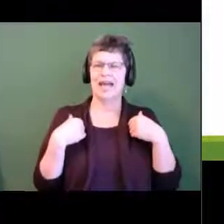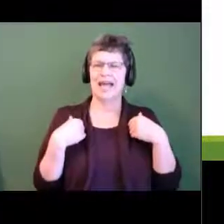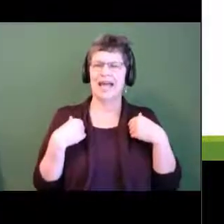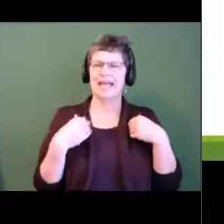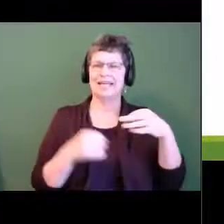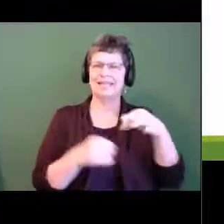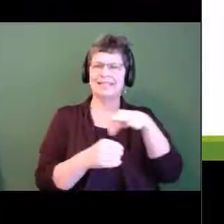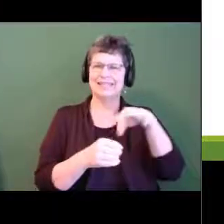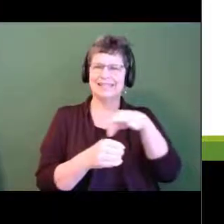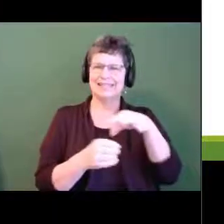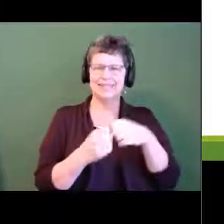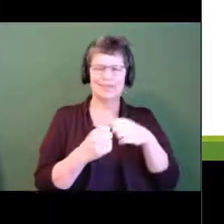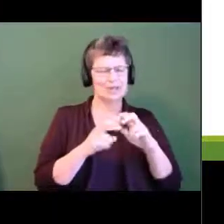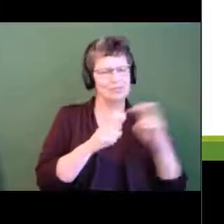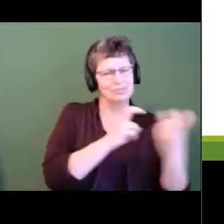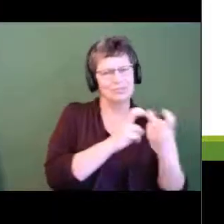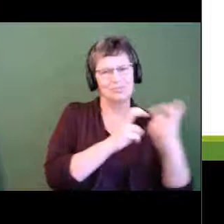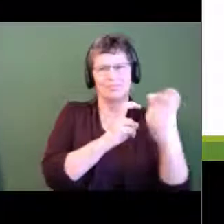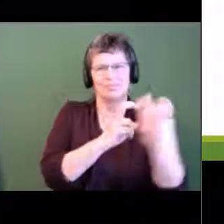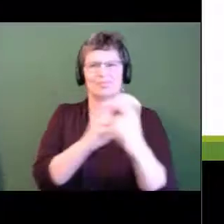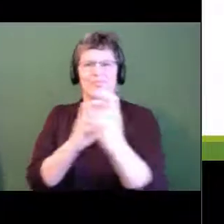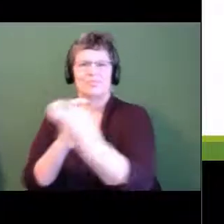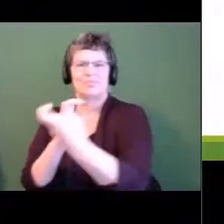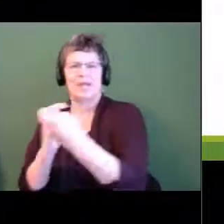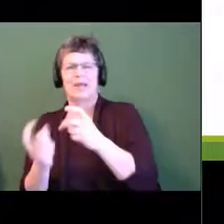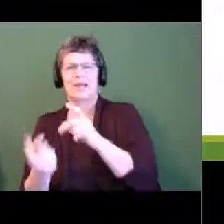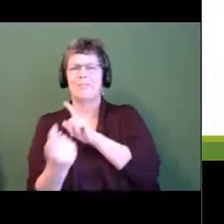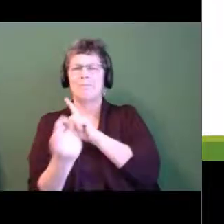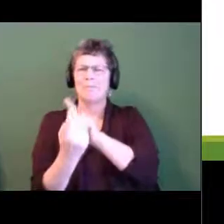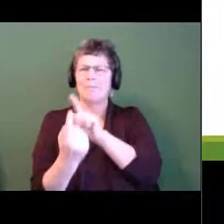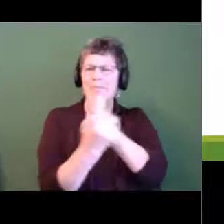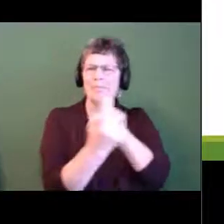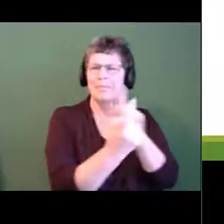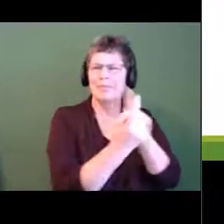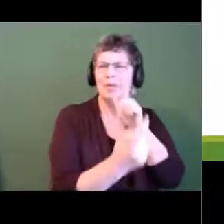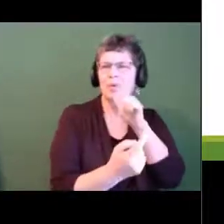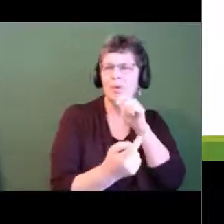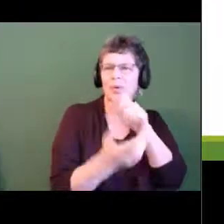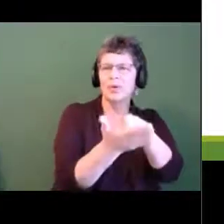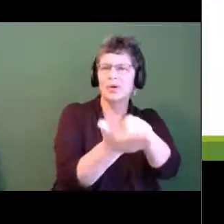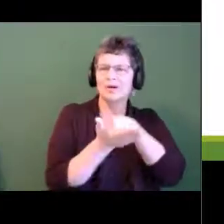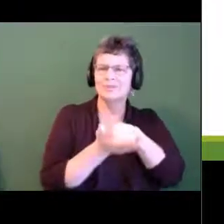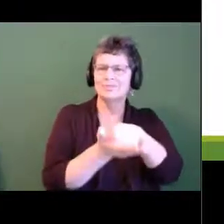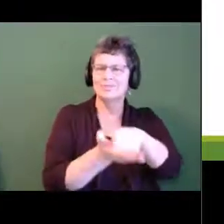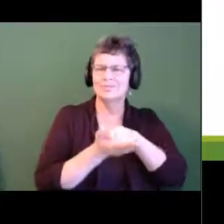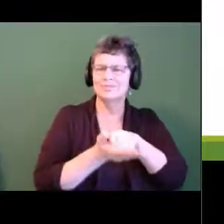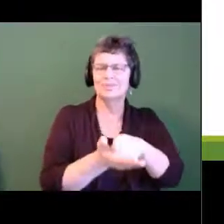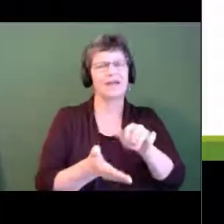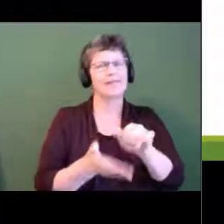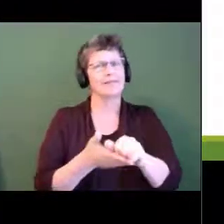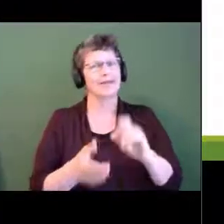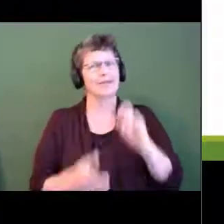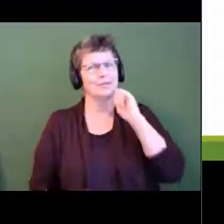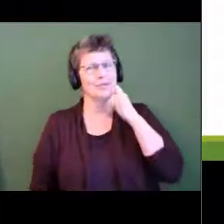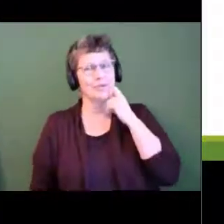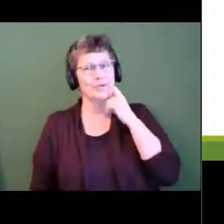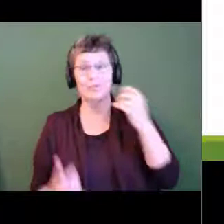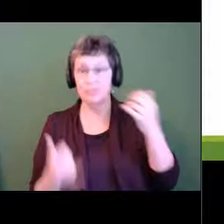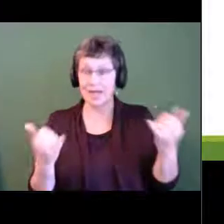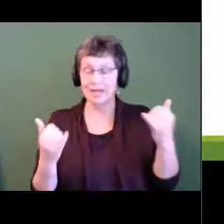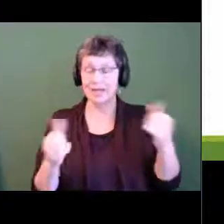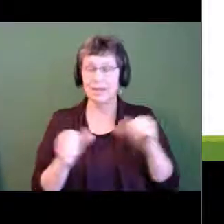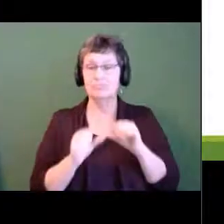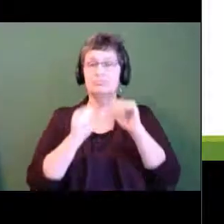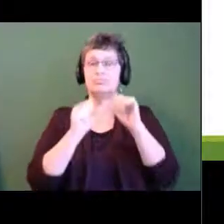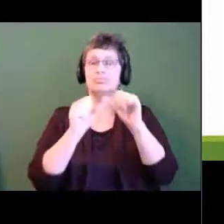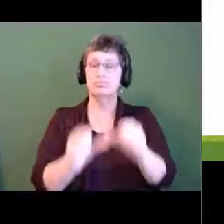met the person that they had been communicating with. That was a very cool program, and it's operating in Victoria right now, without the tea,